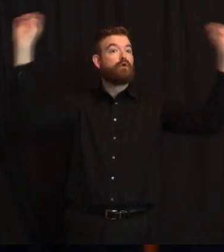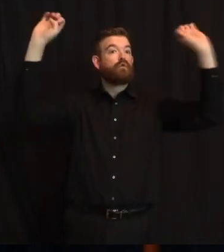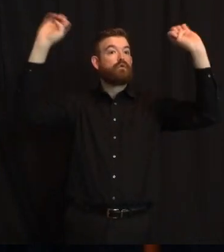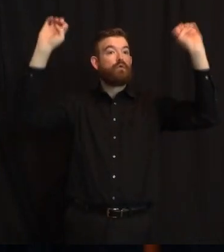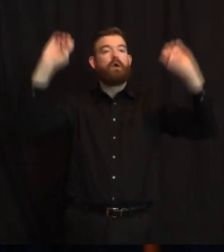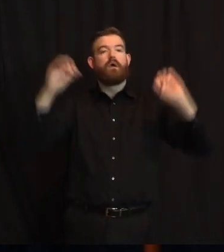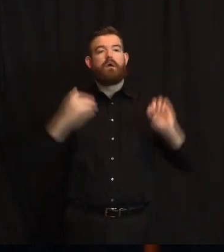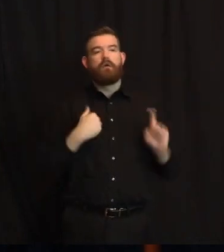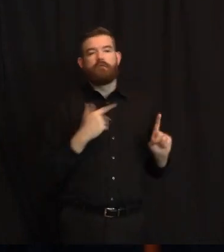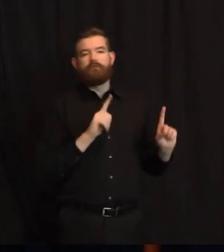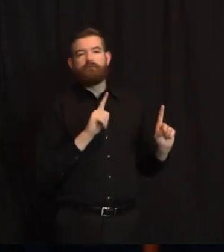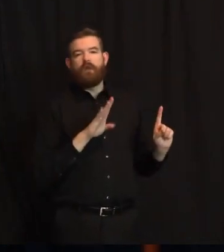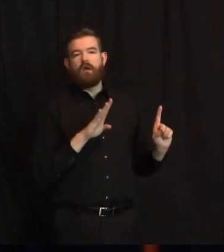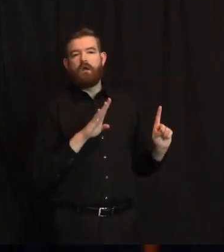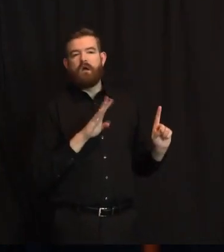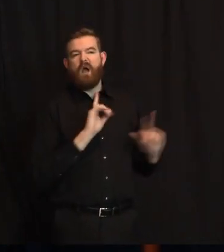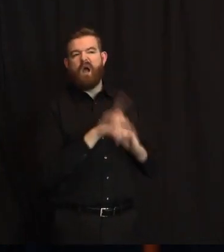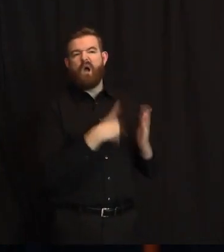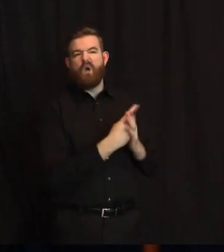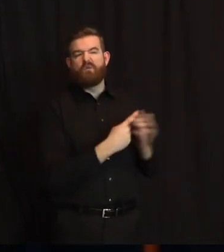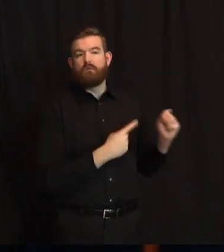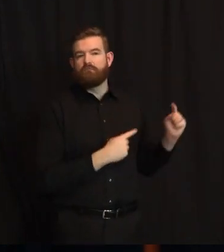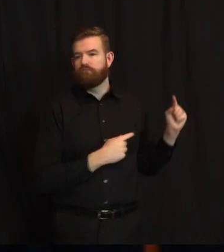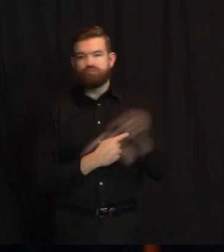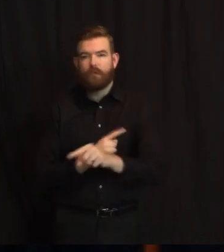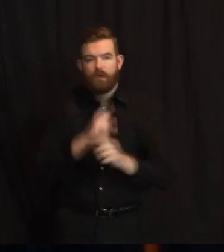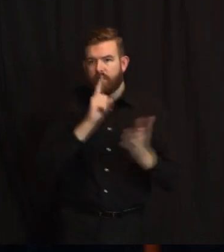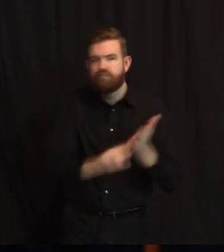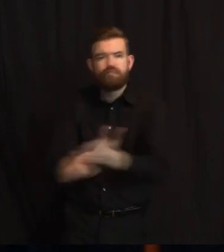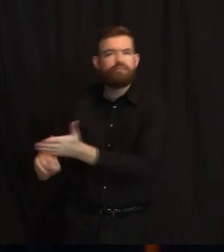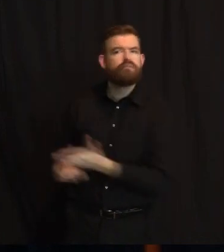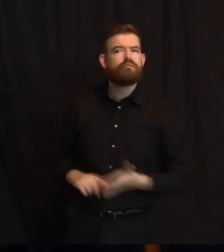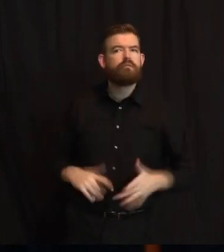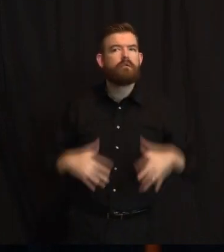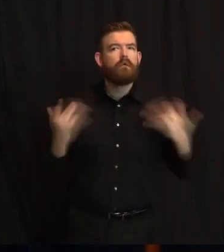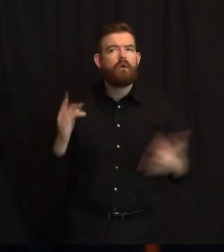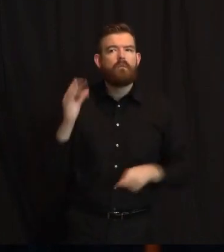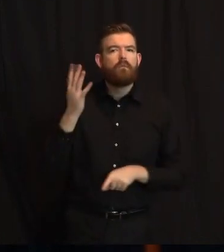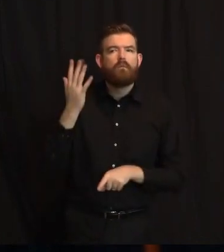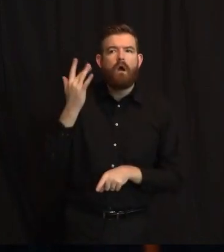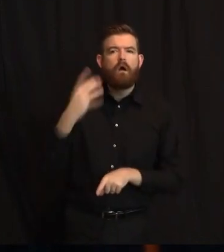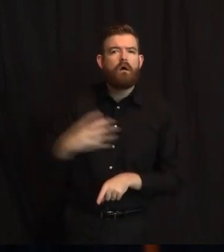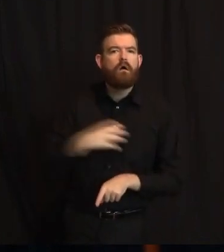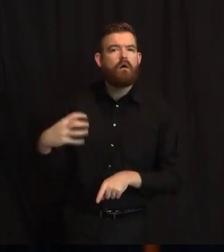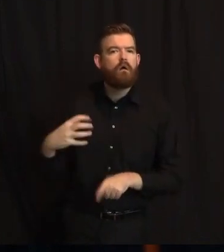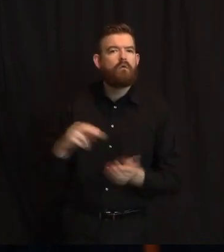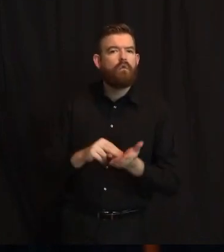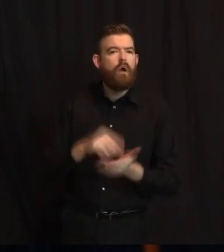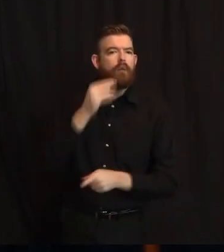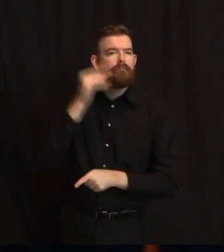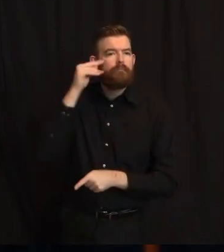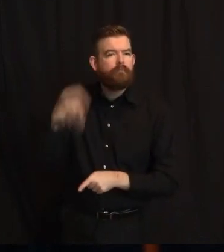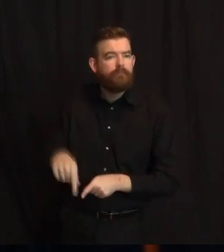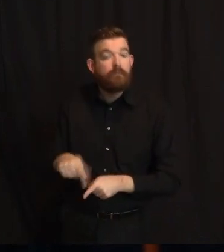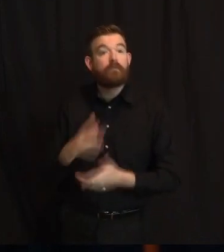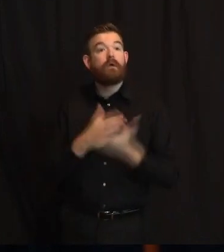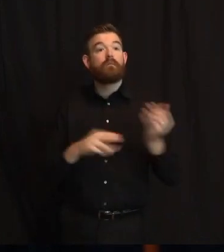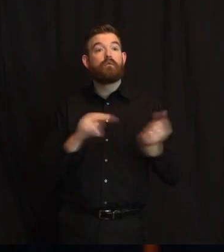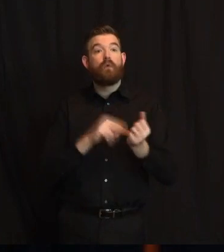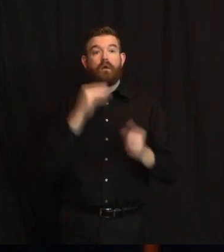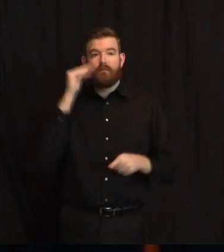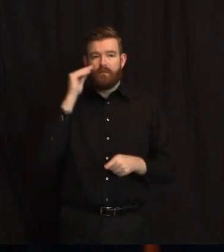on specific nursing homes that are considered higher risk.